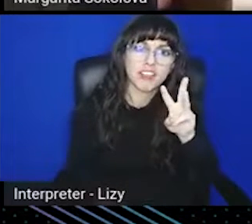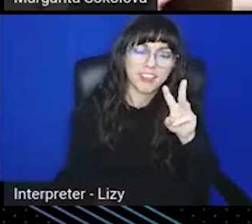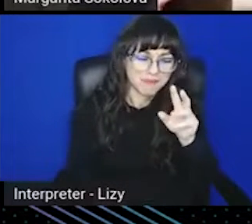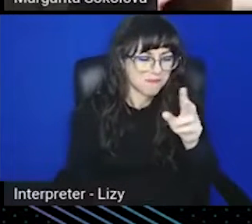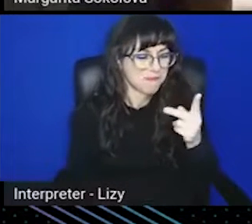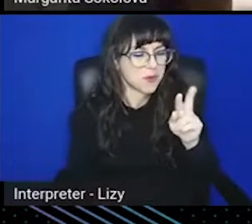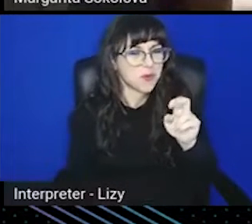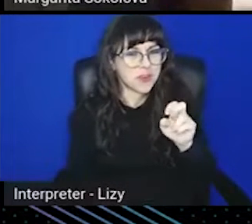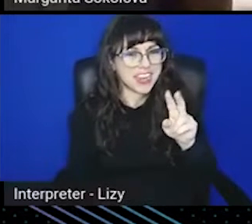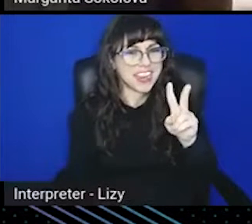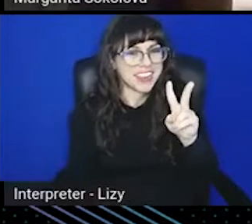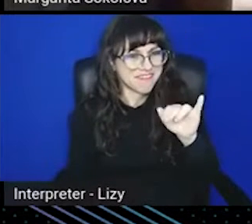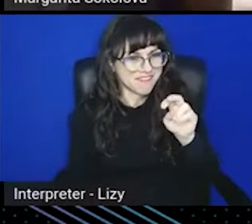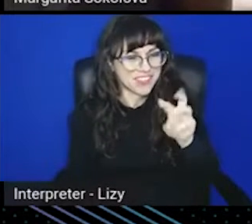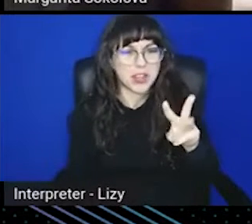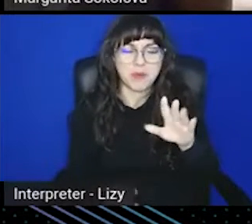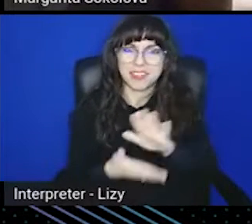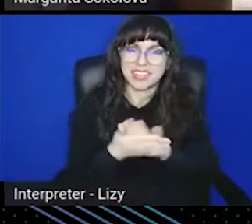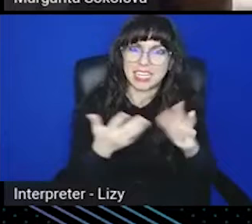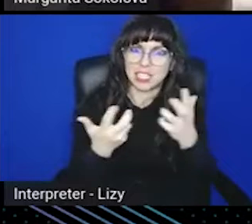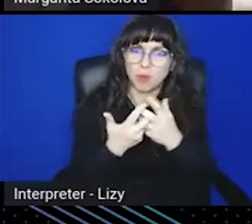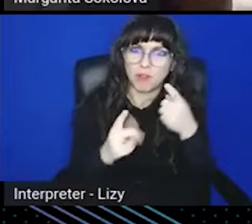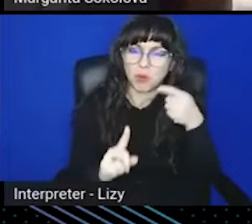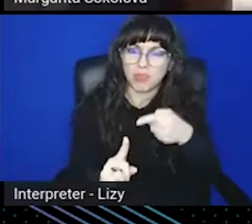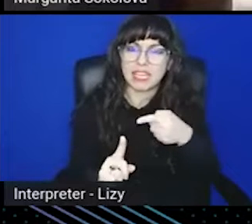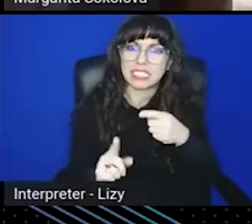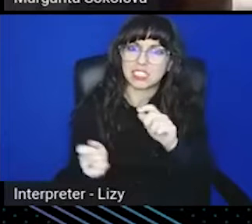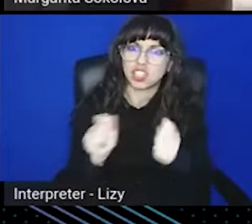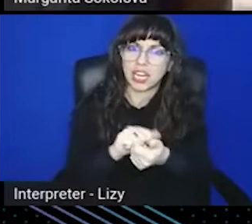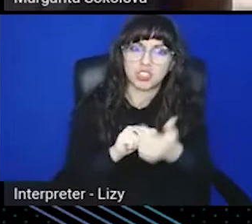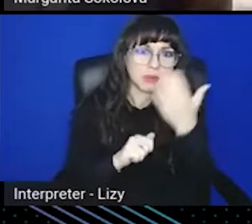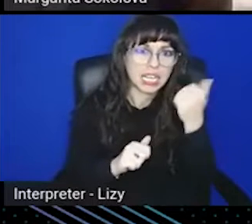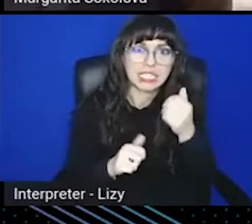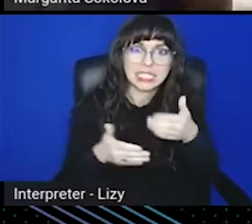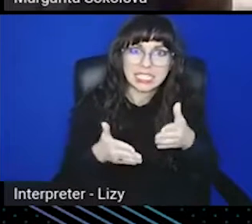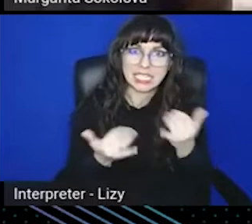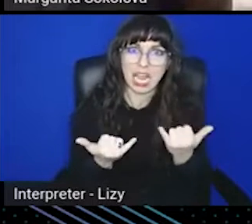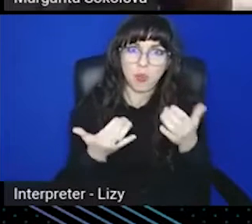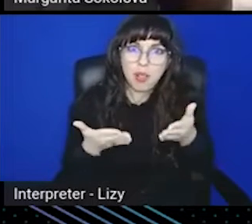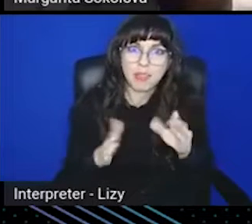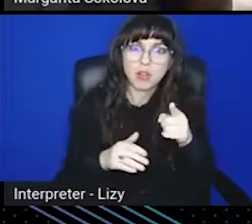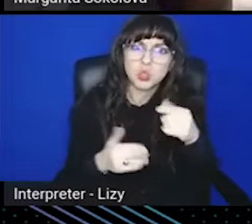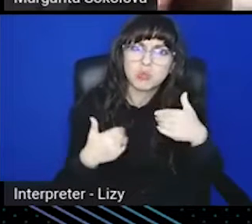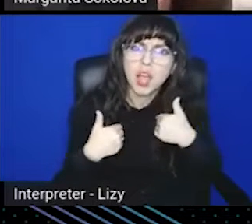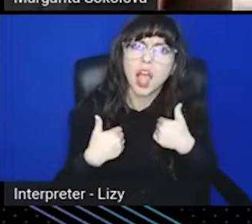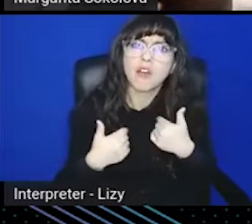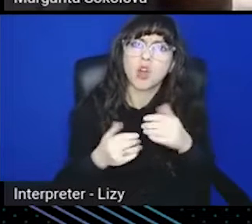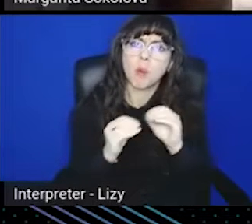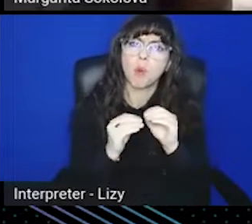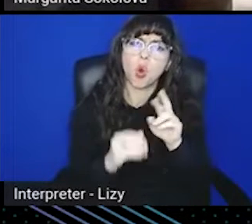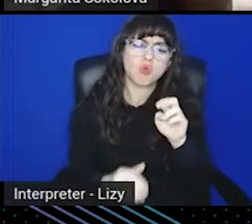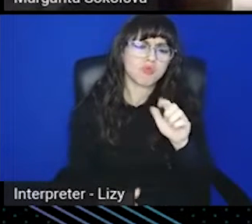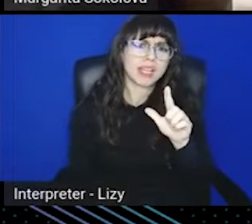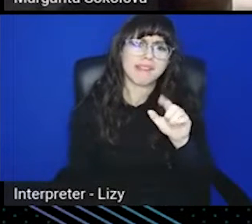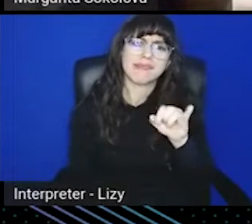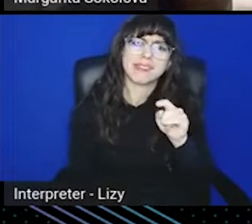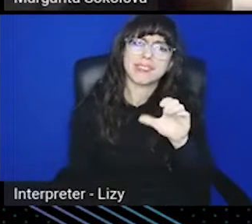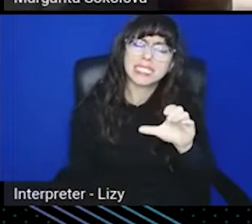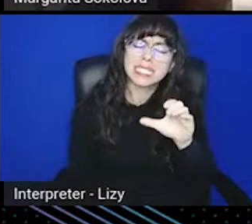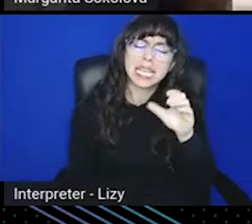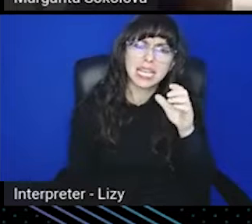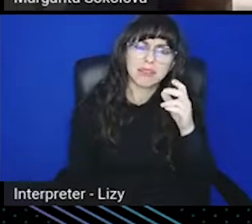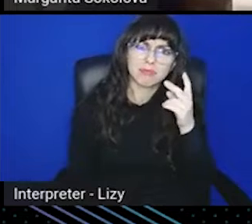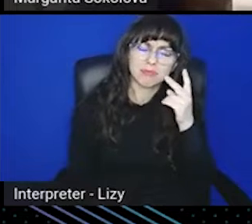paradigm in that they allow you to have a realistic preview of the changes